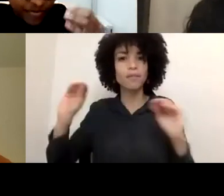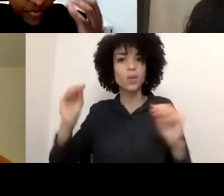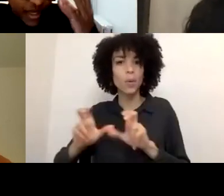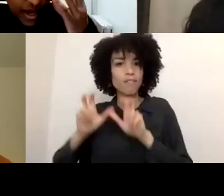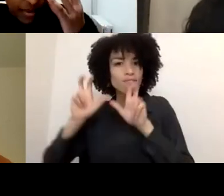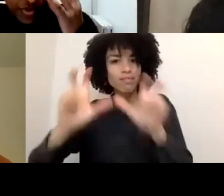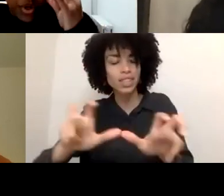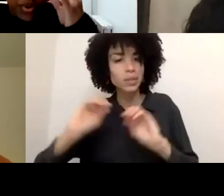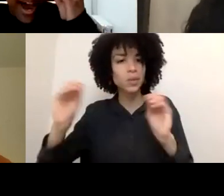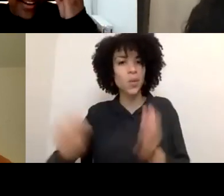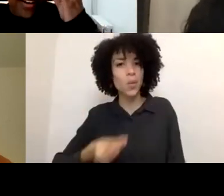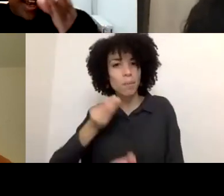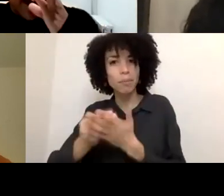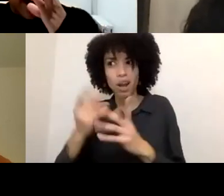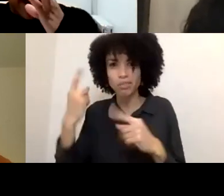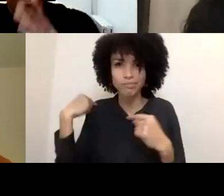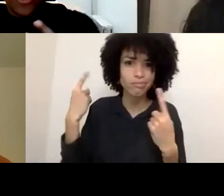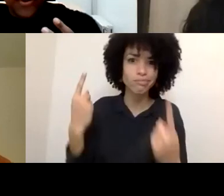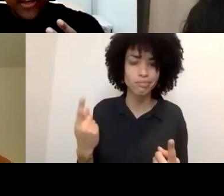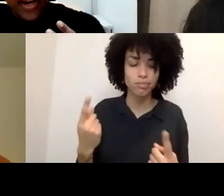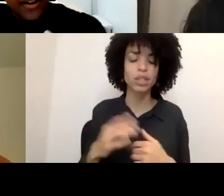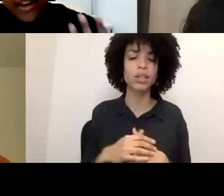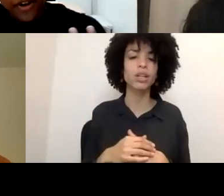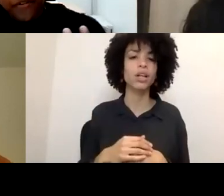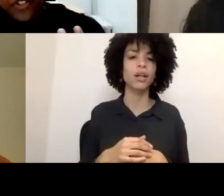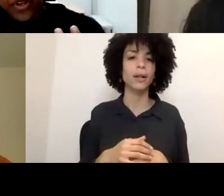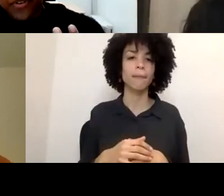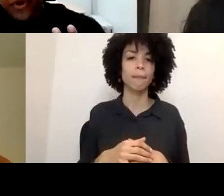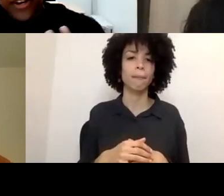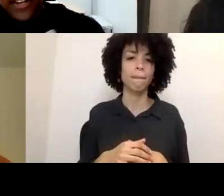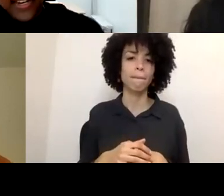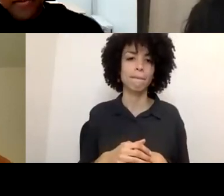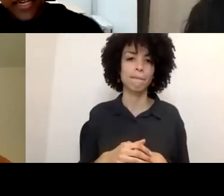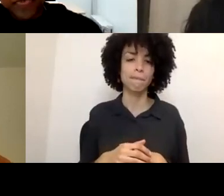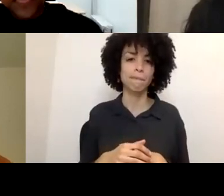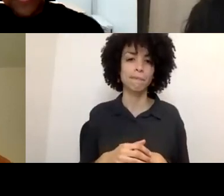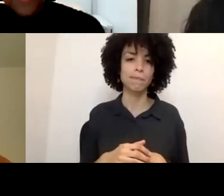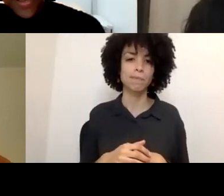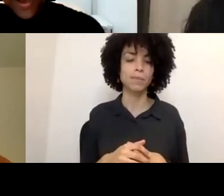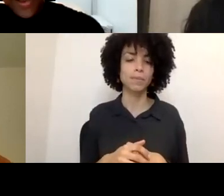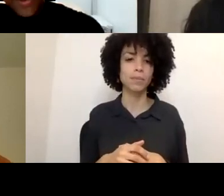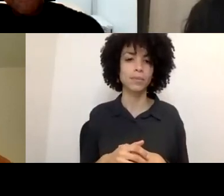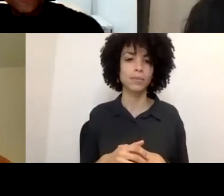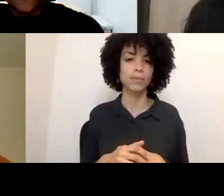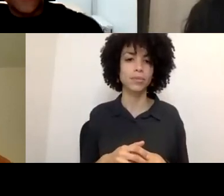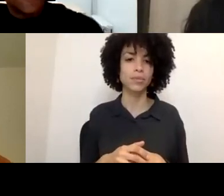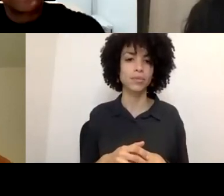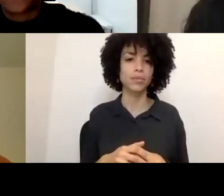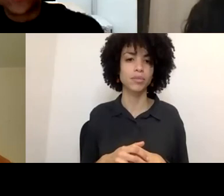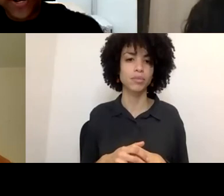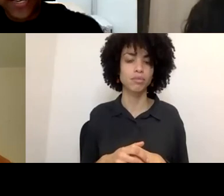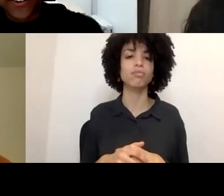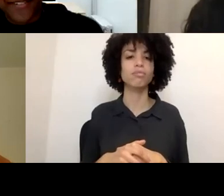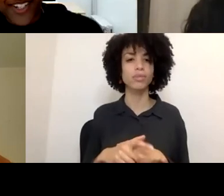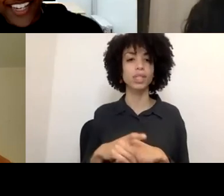Sinead. So I don't know if it's sort of the role that I sit in, but I have a different